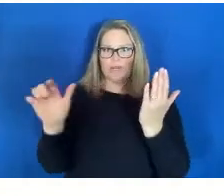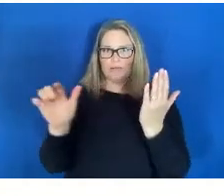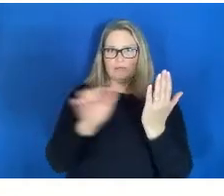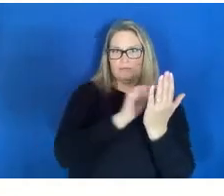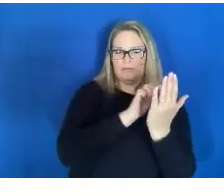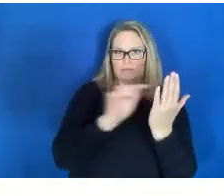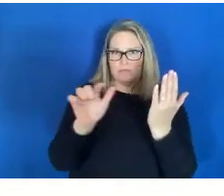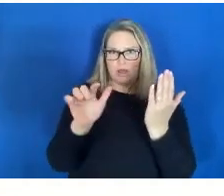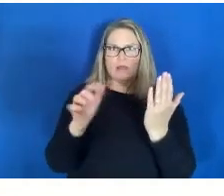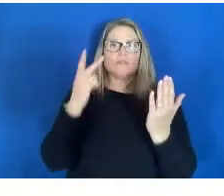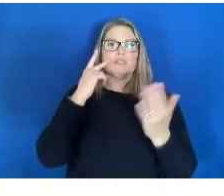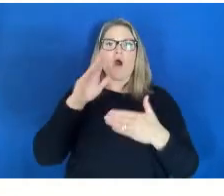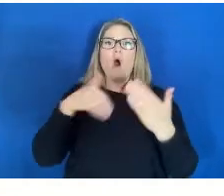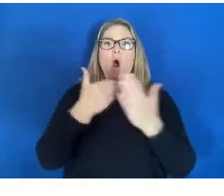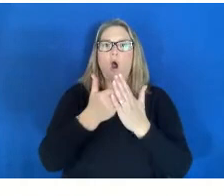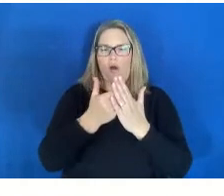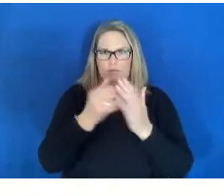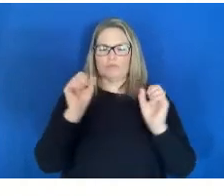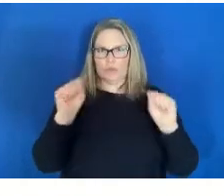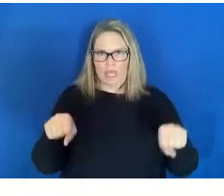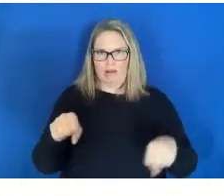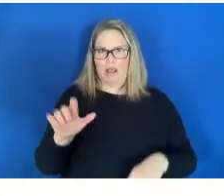through all the stations.